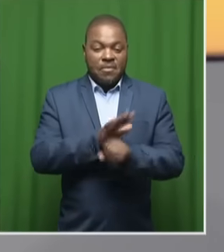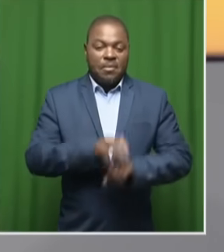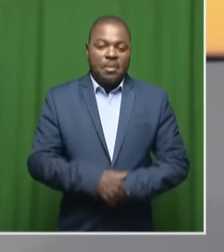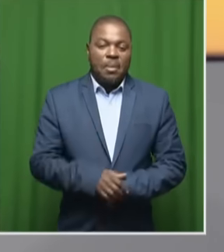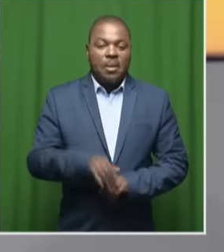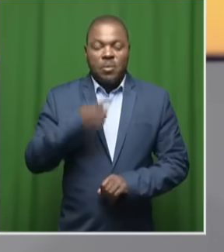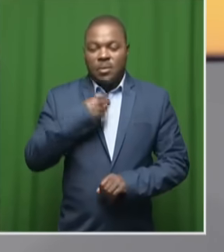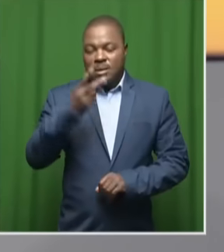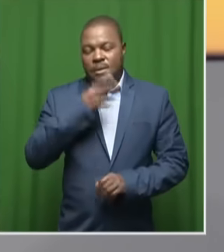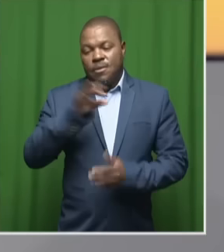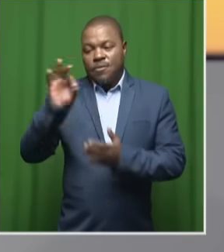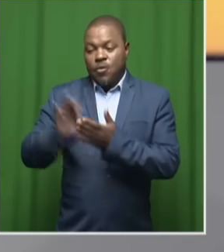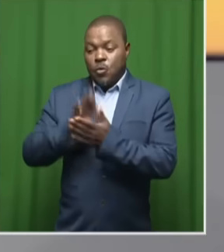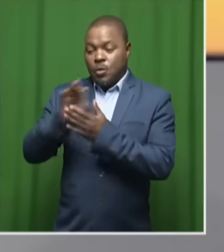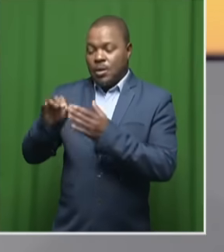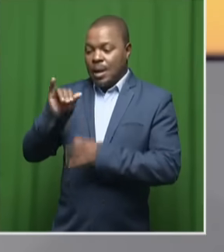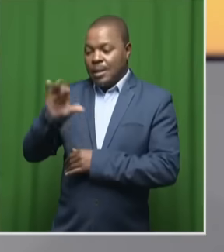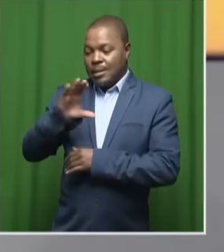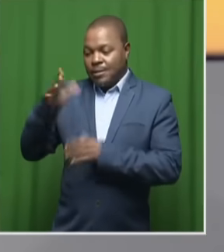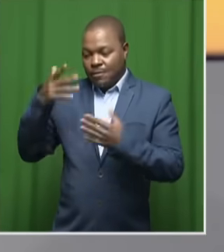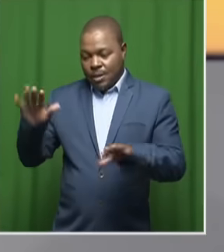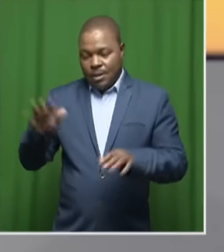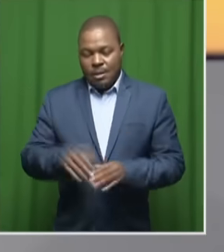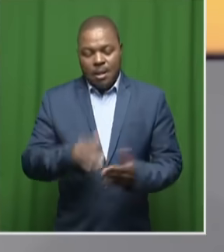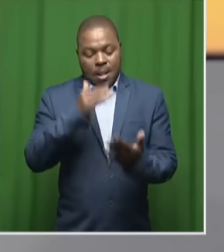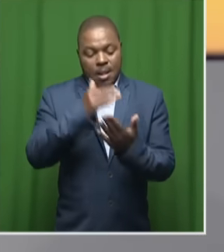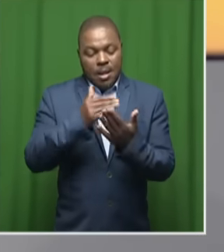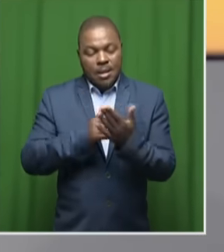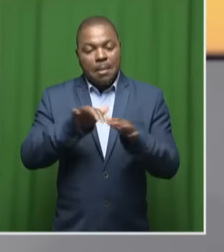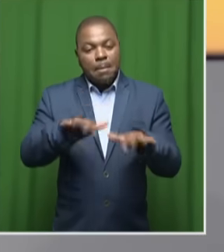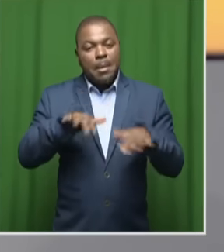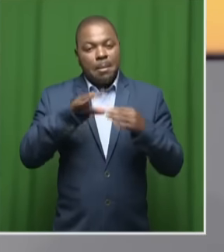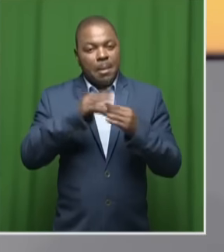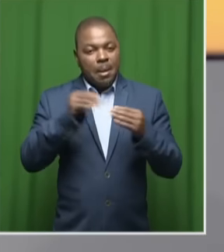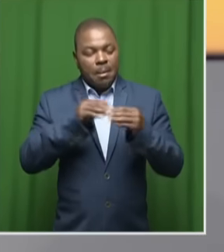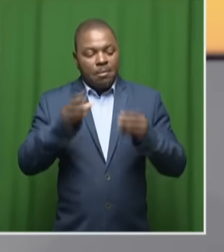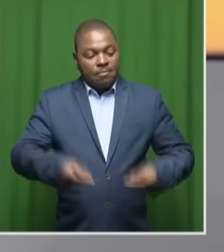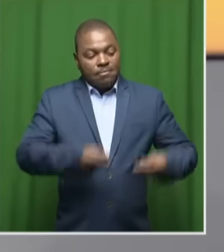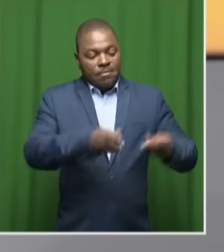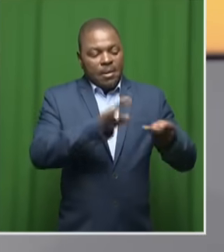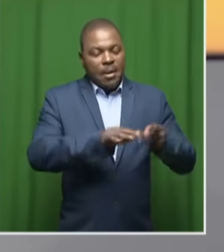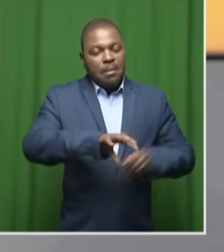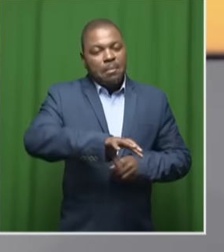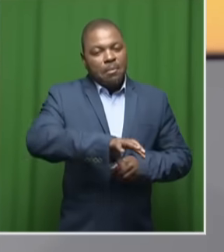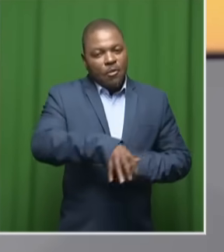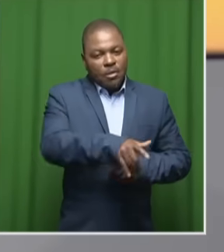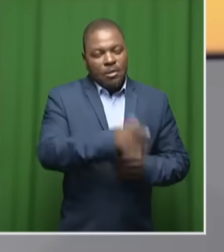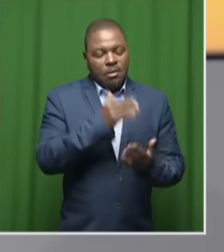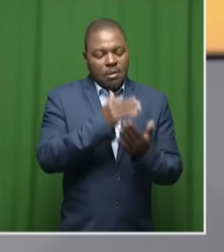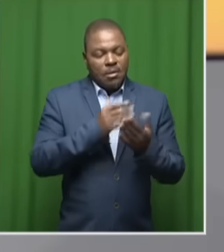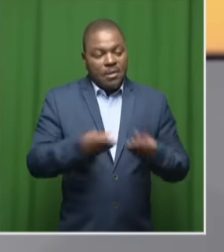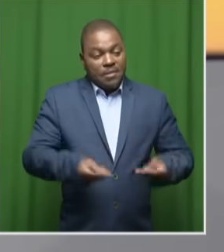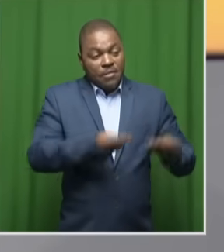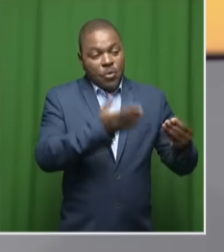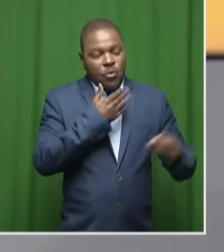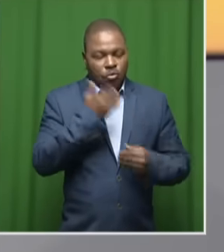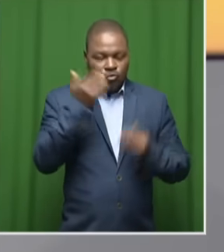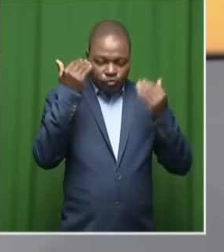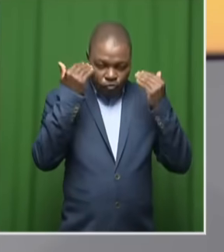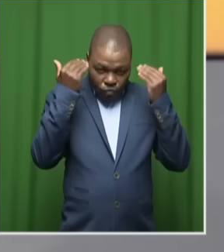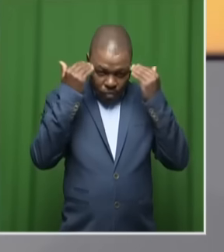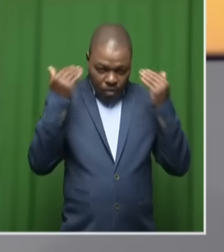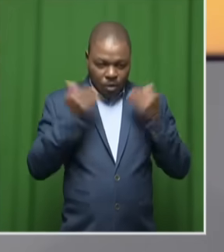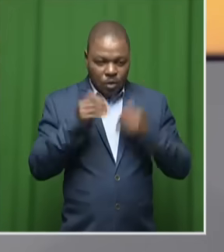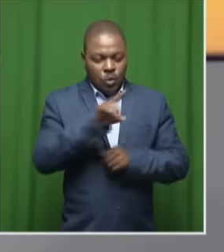has handed over the lists of members of parliament and provincial legislatures to the Chief Justice Raymond Zondo, who then handed